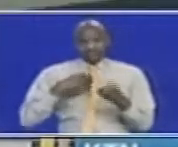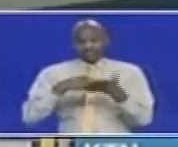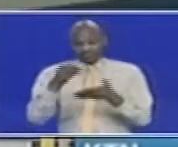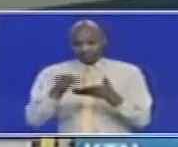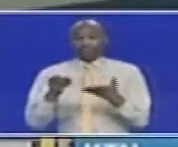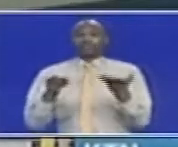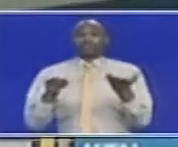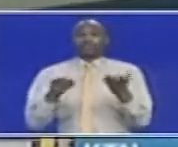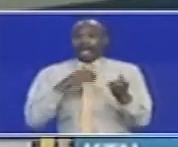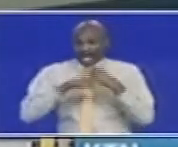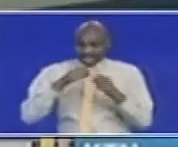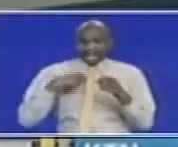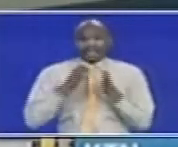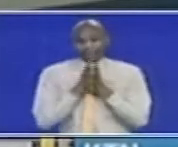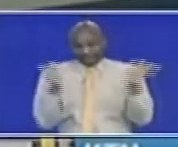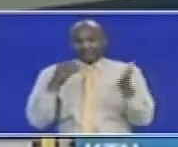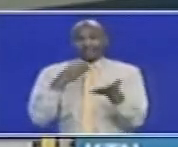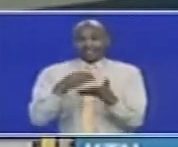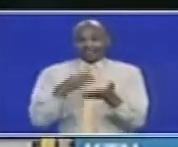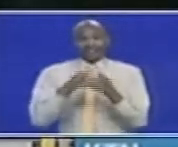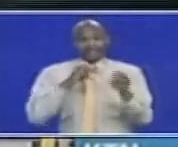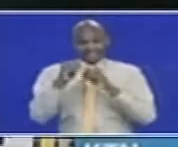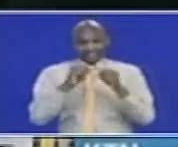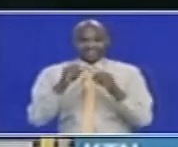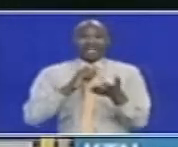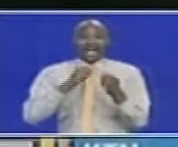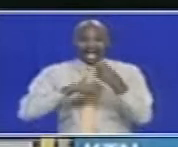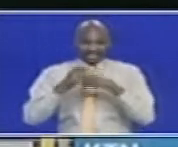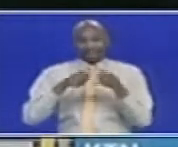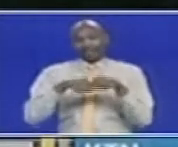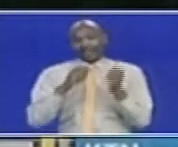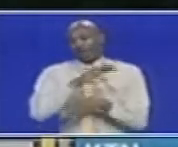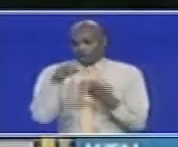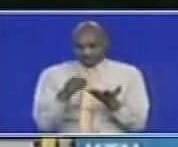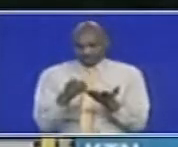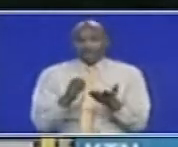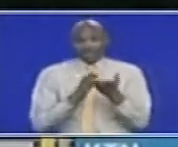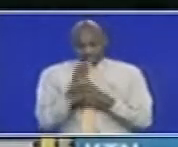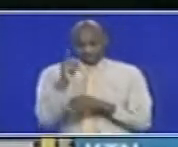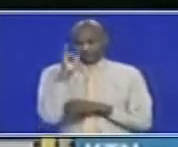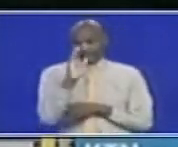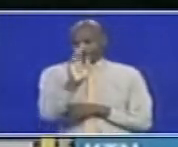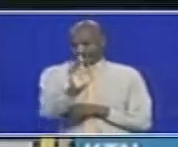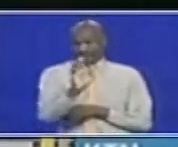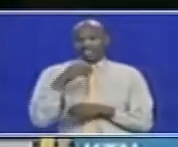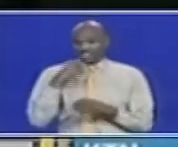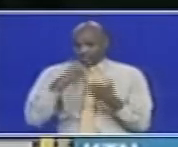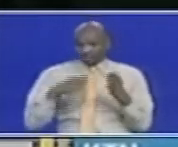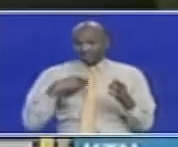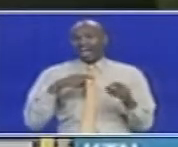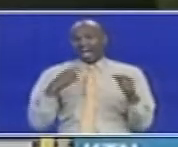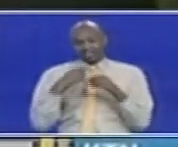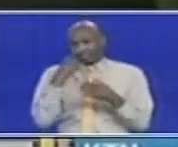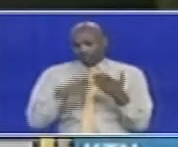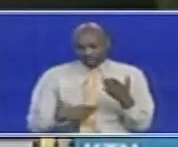Act, and the Public Finance Management Act. However, through his legal counsel, Chepkwony argued his